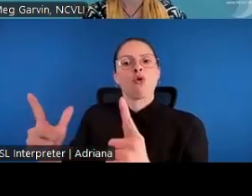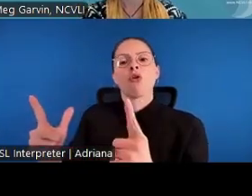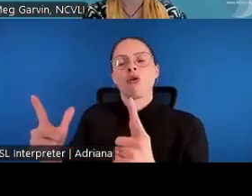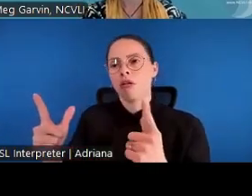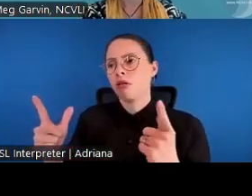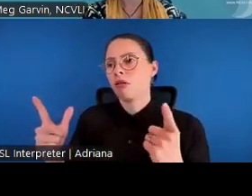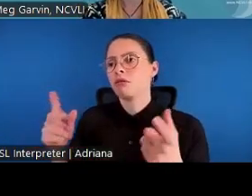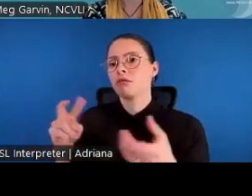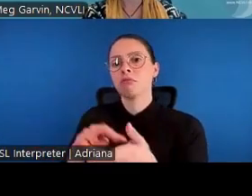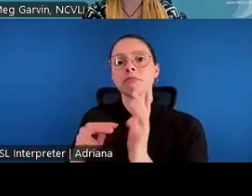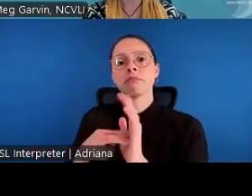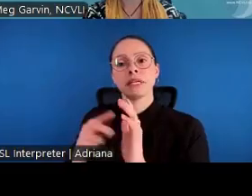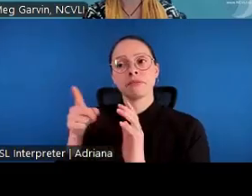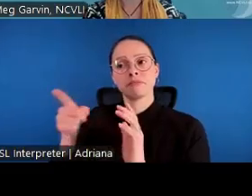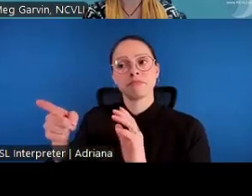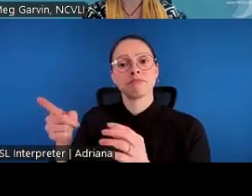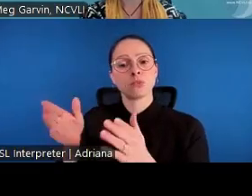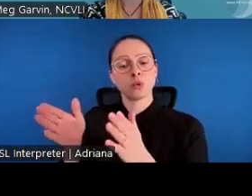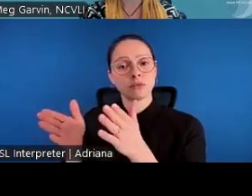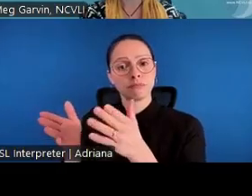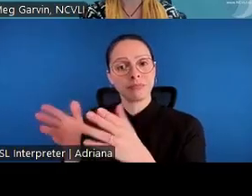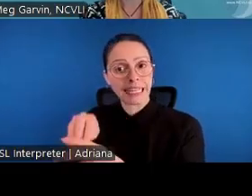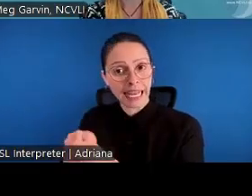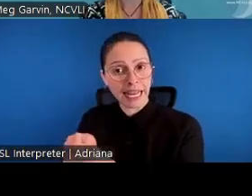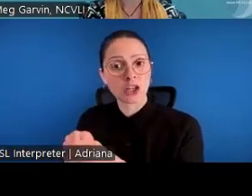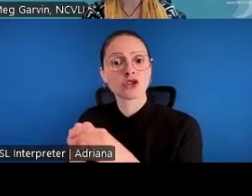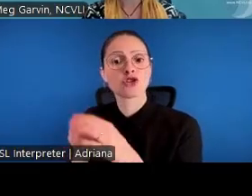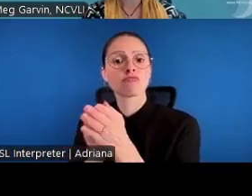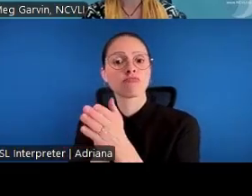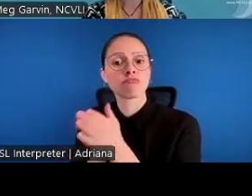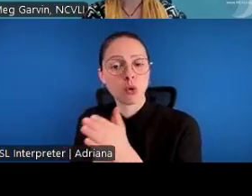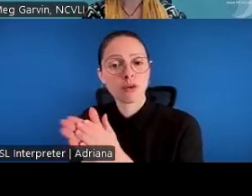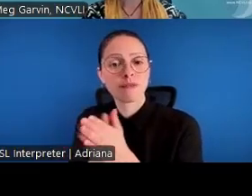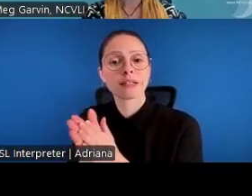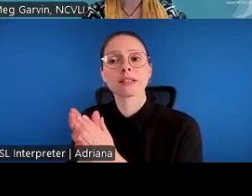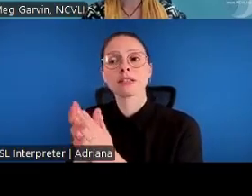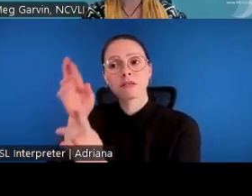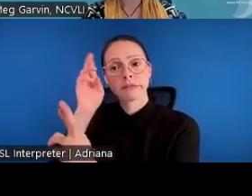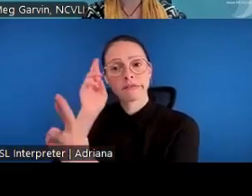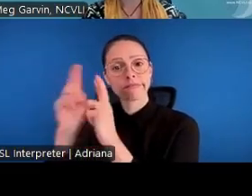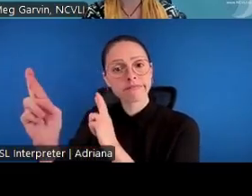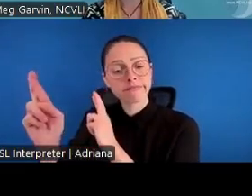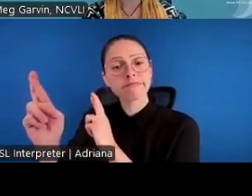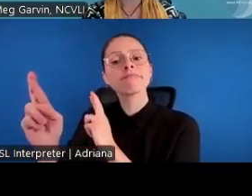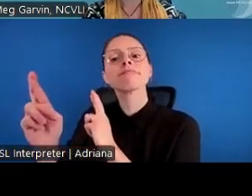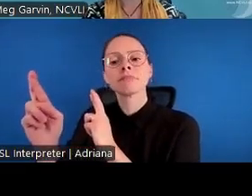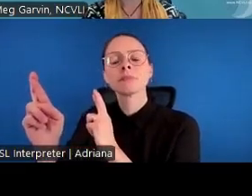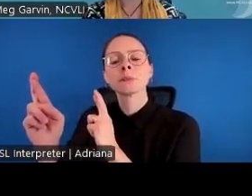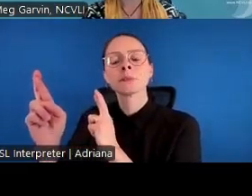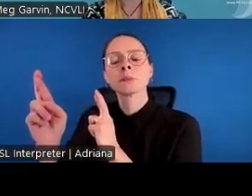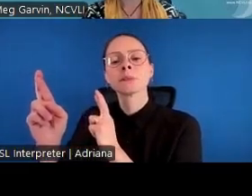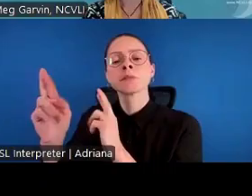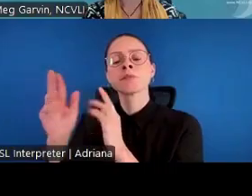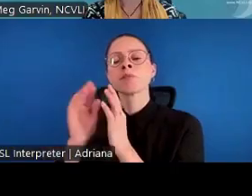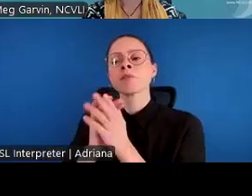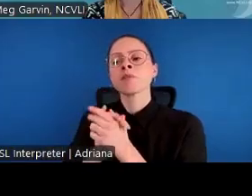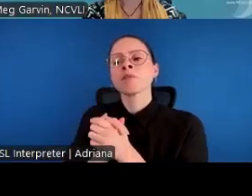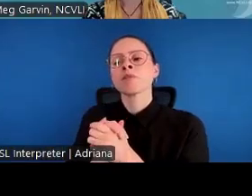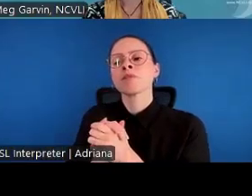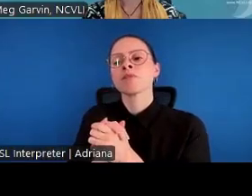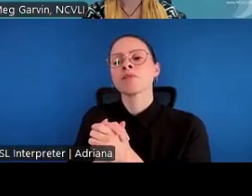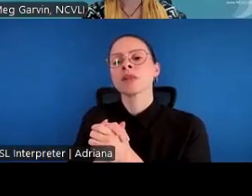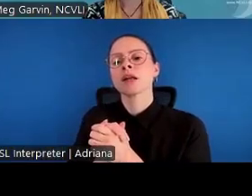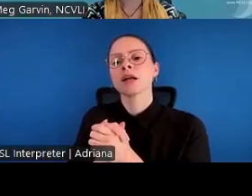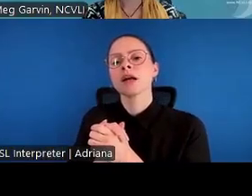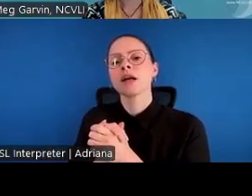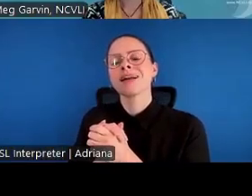engaged. It motivates the prosecutor because they are being respected and they are being treated with dignity and respect in the process.